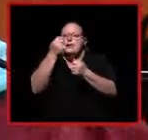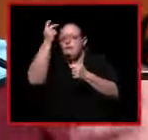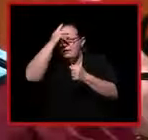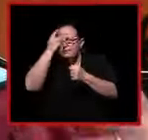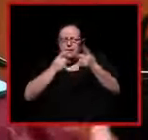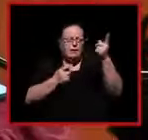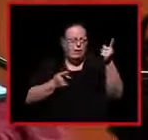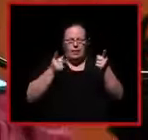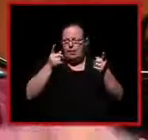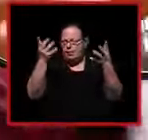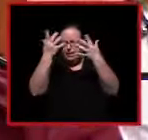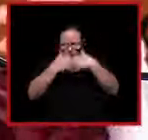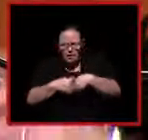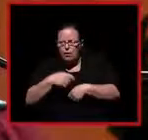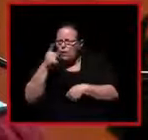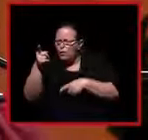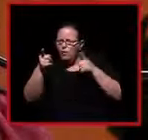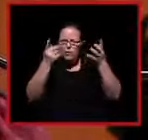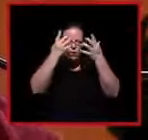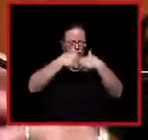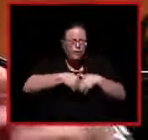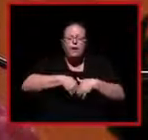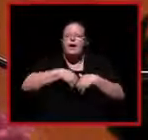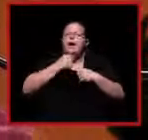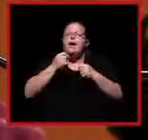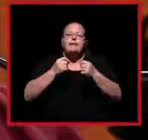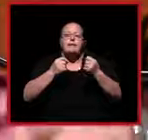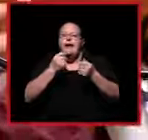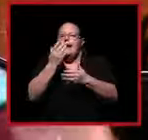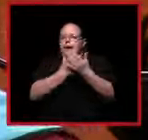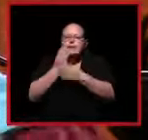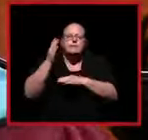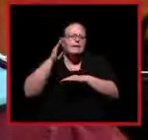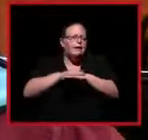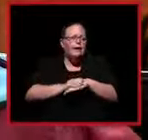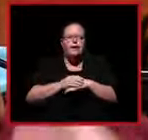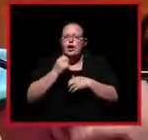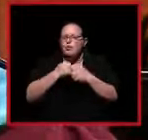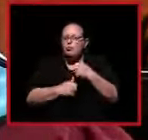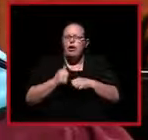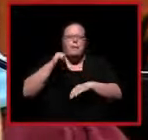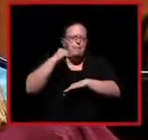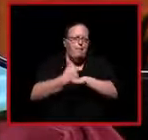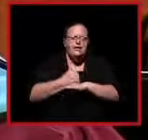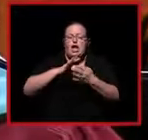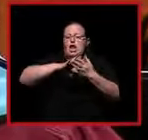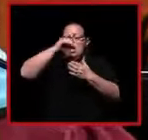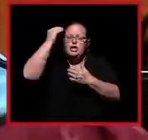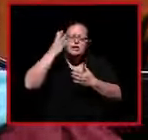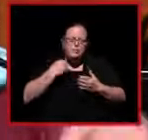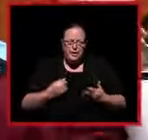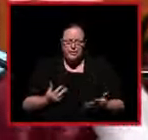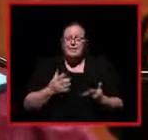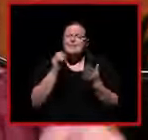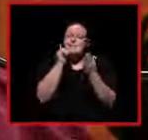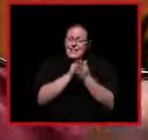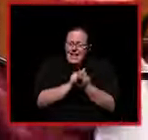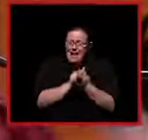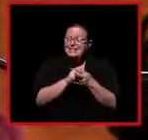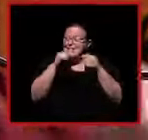philosophy and the creation of a contextualized, hands-on, problem-based learning experience. That's